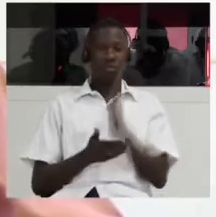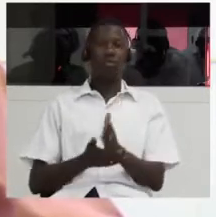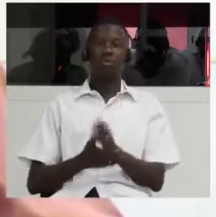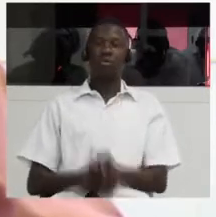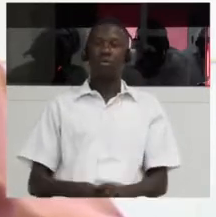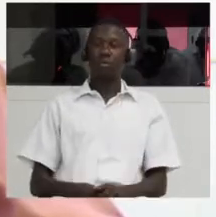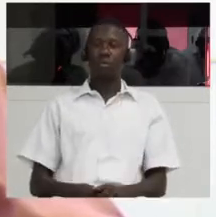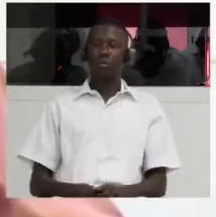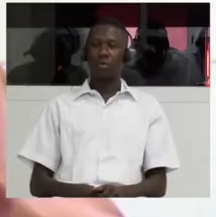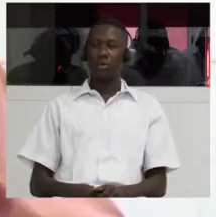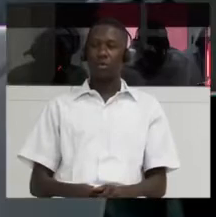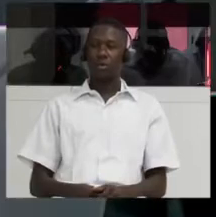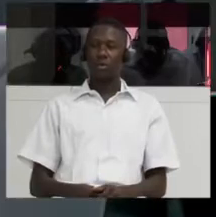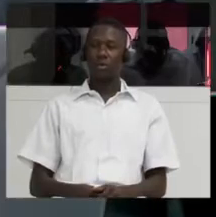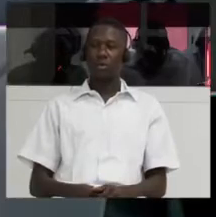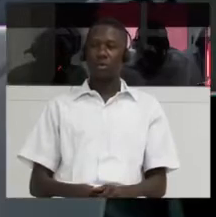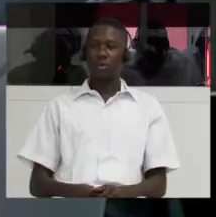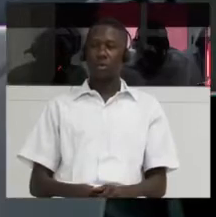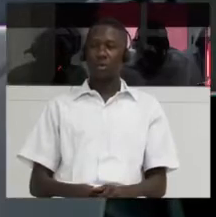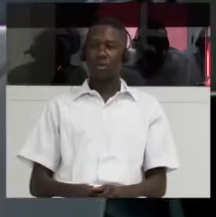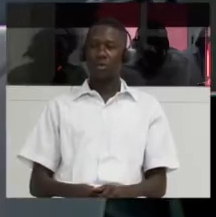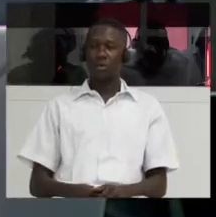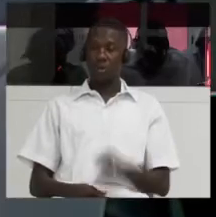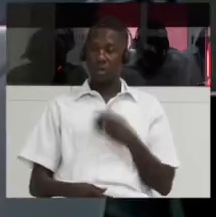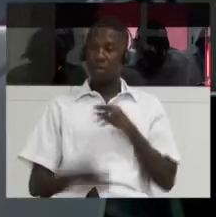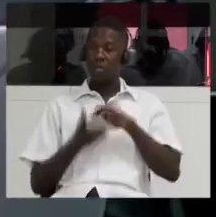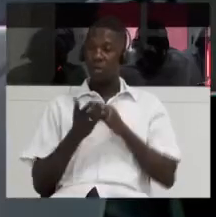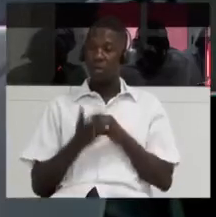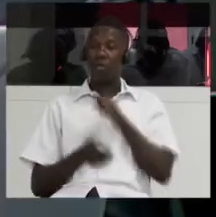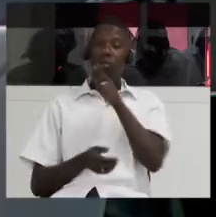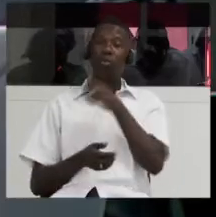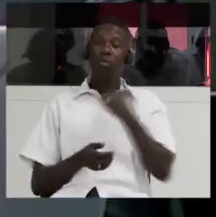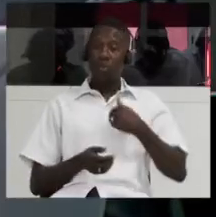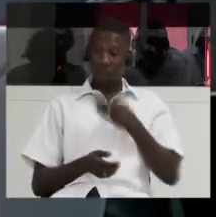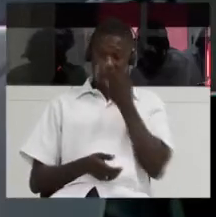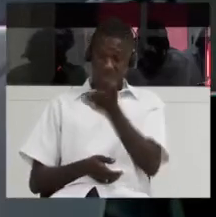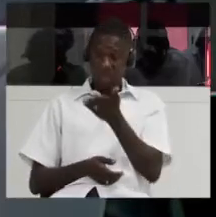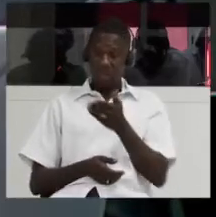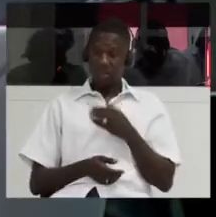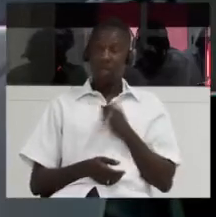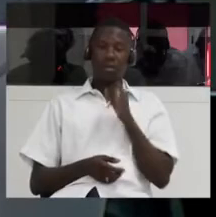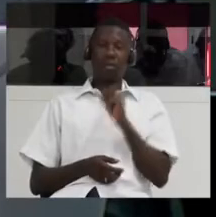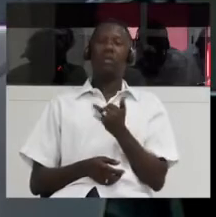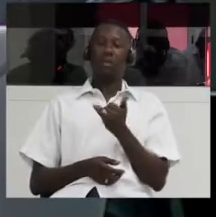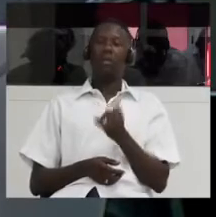said? Interpret what he said. You people are there, I said yes. He said, okay, wait for us there, we'll come for you.